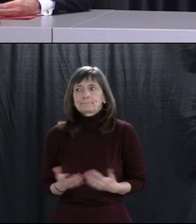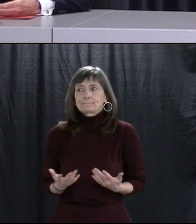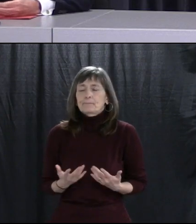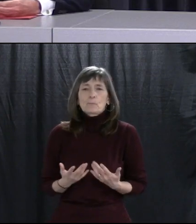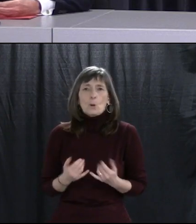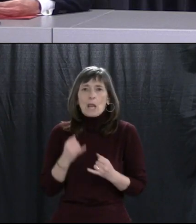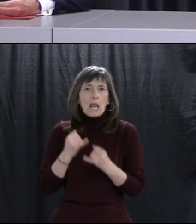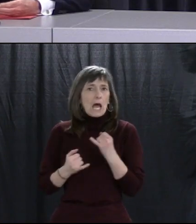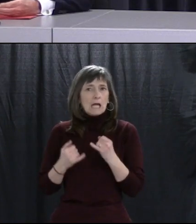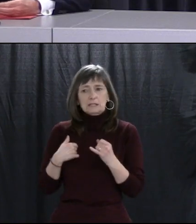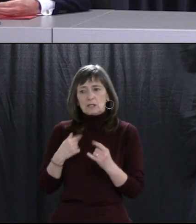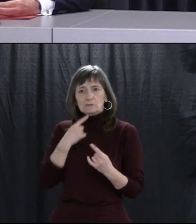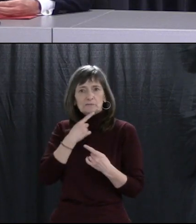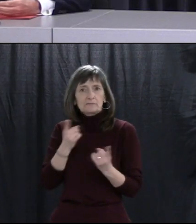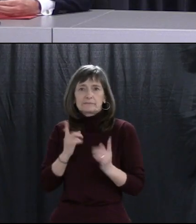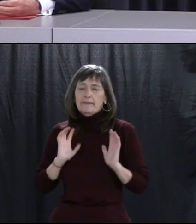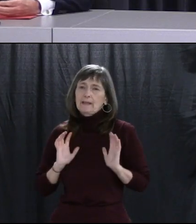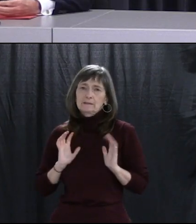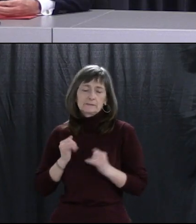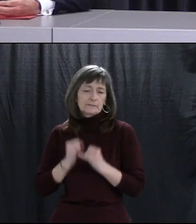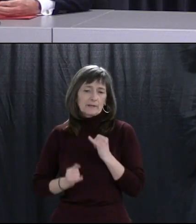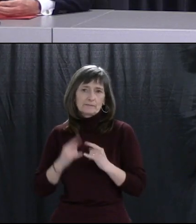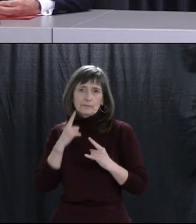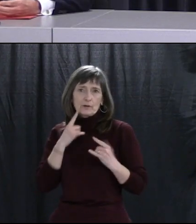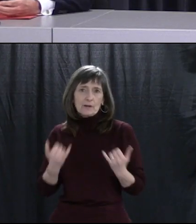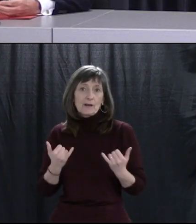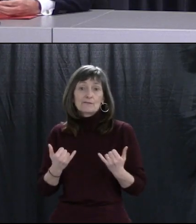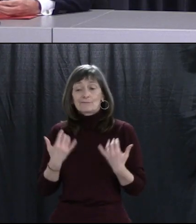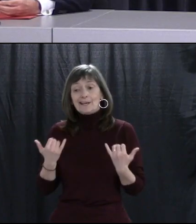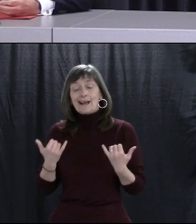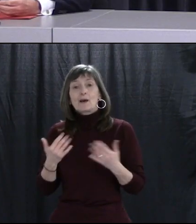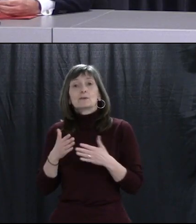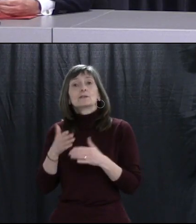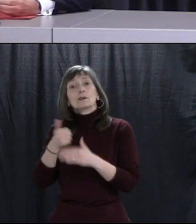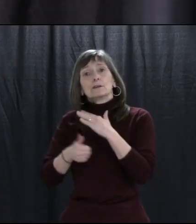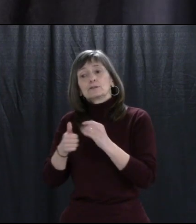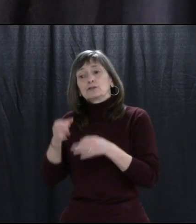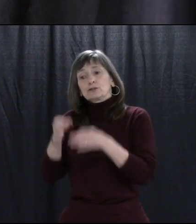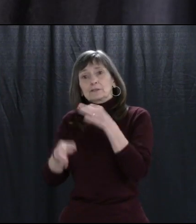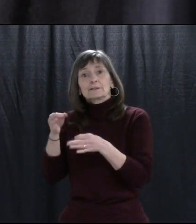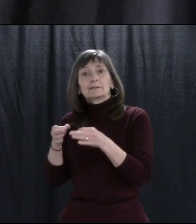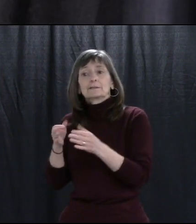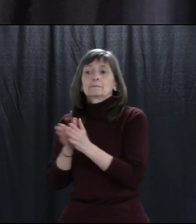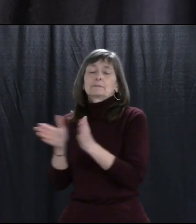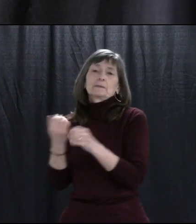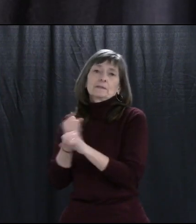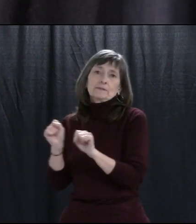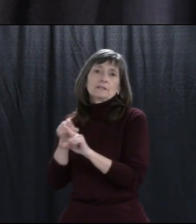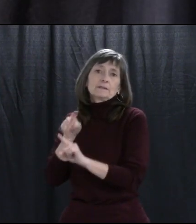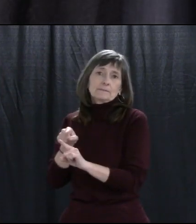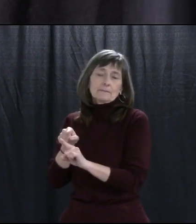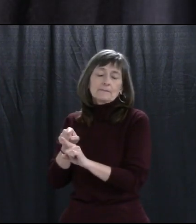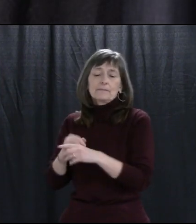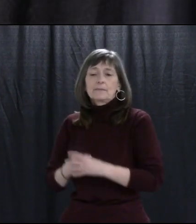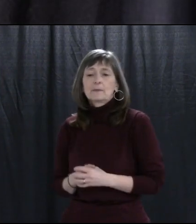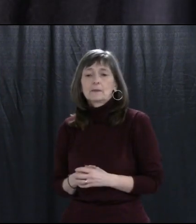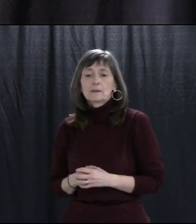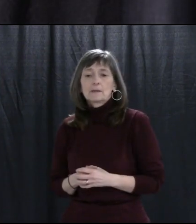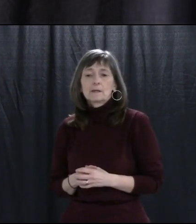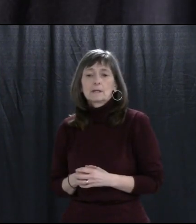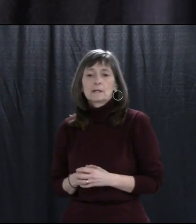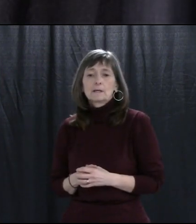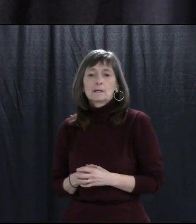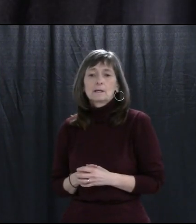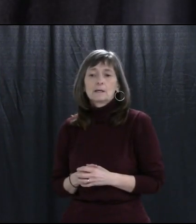It really falls in the jurisdiction of Justice and Public Safety at the moment. From an administrative point of view, we would take